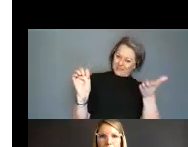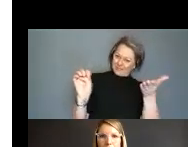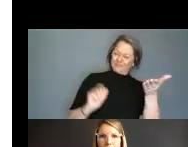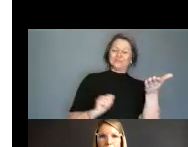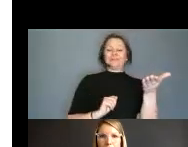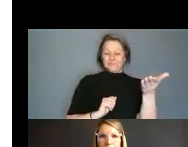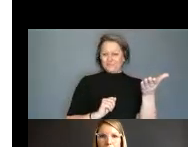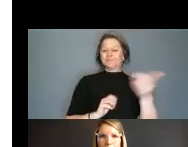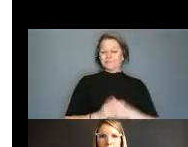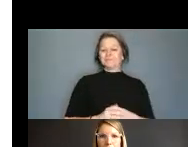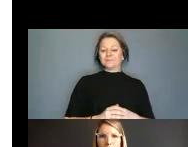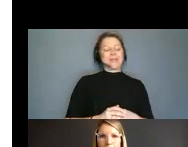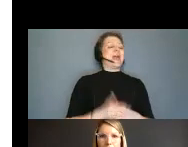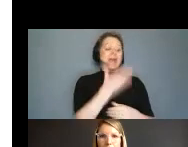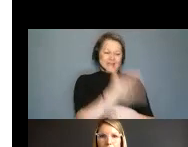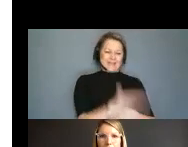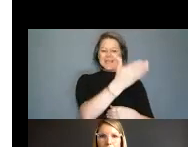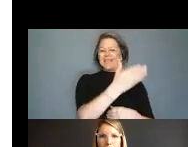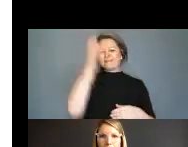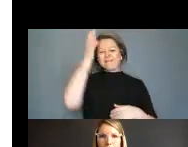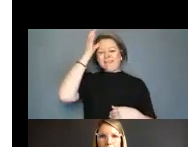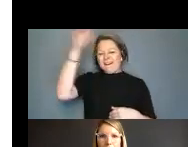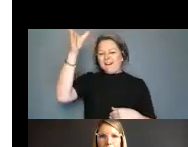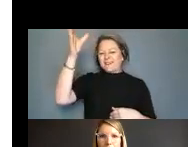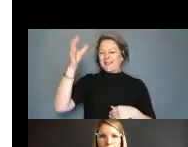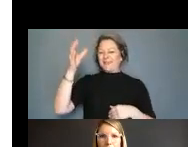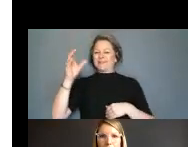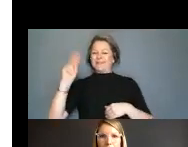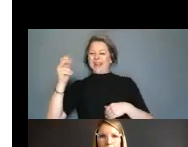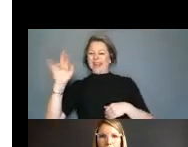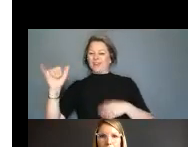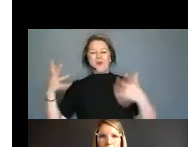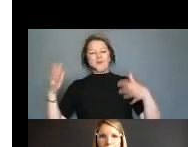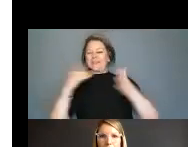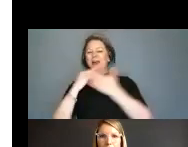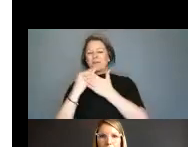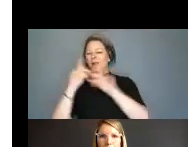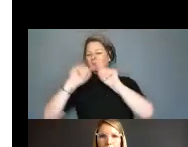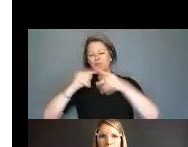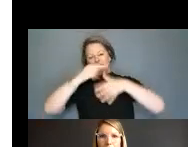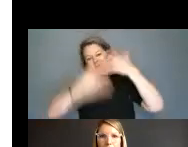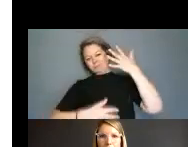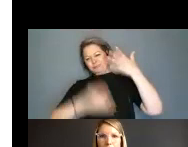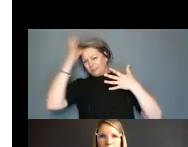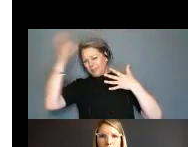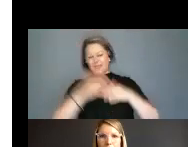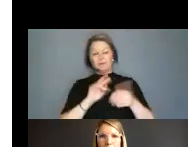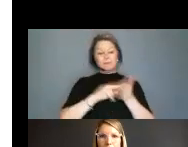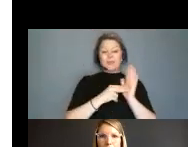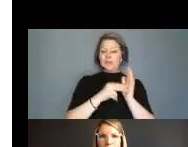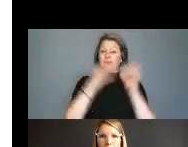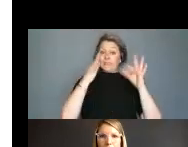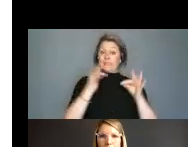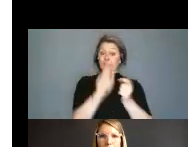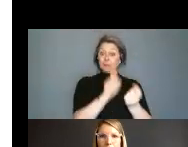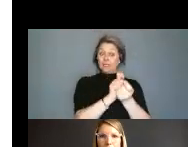And so, folks, these are just sort of a lot of the concepts that Henry just alluded to. So, for example, decision specific.